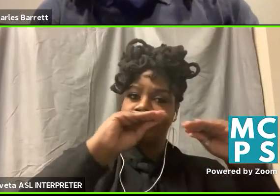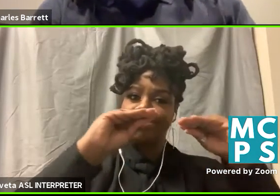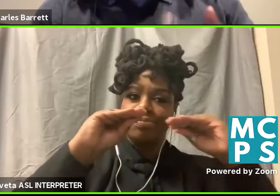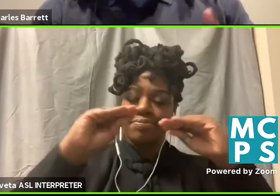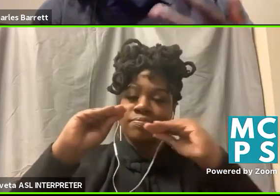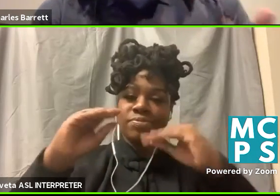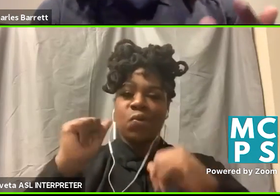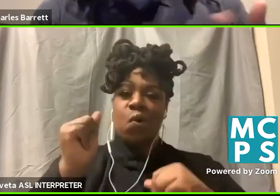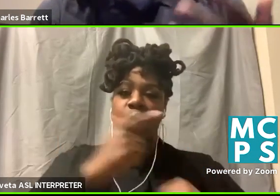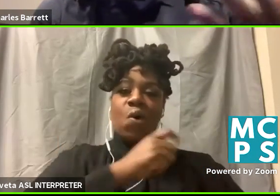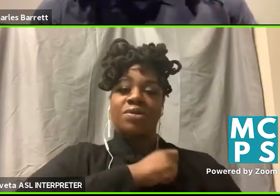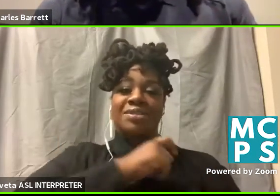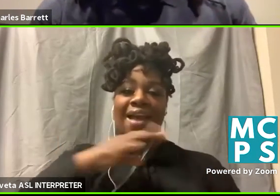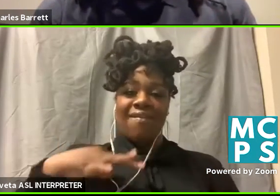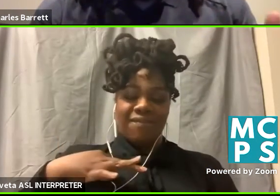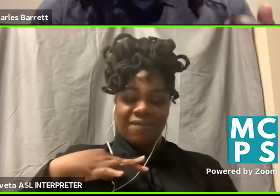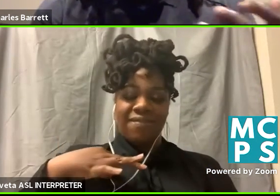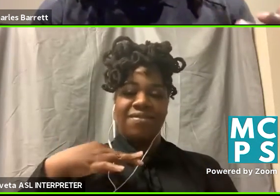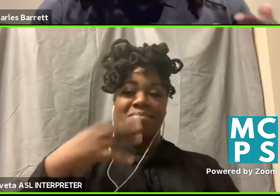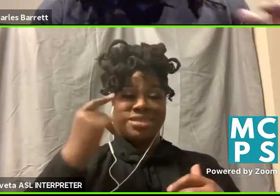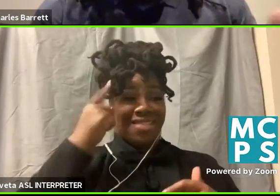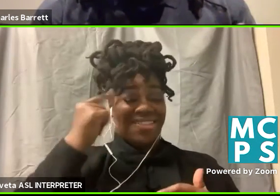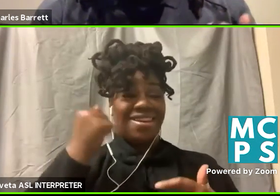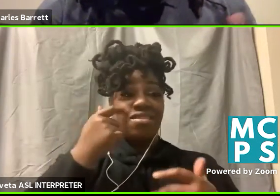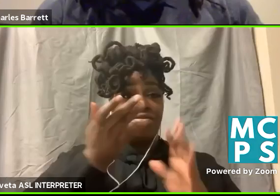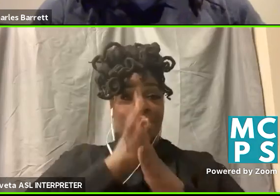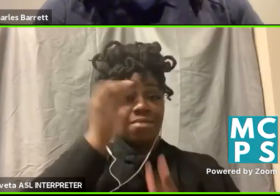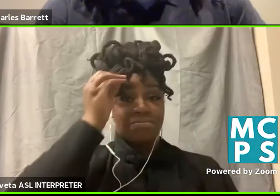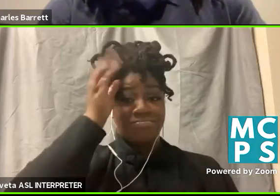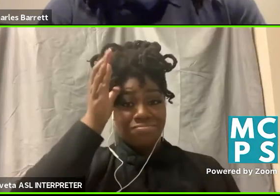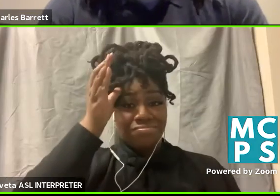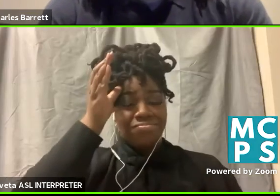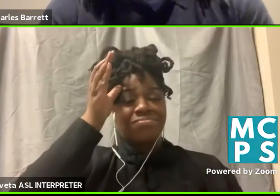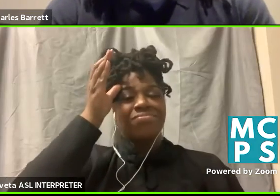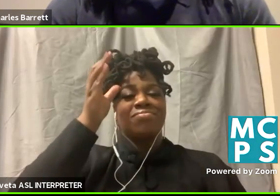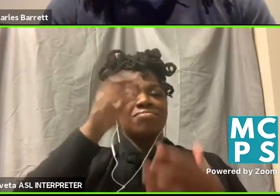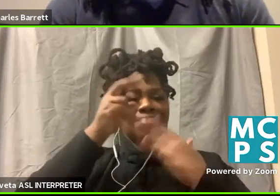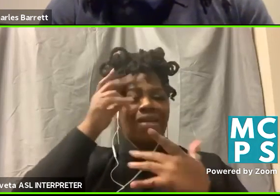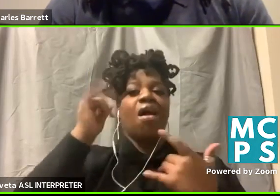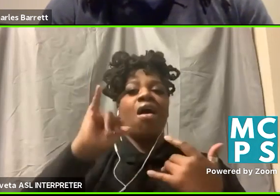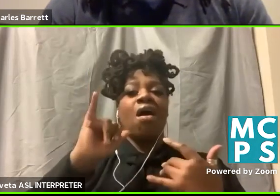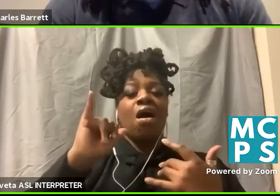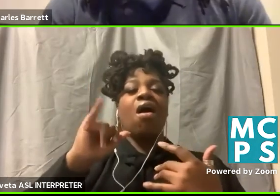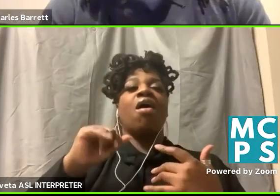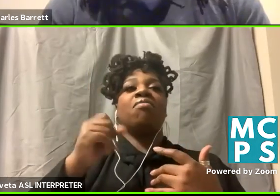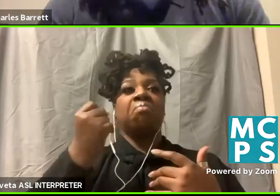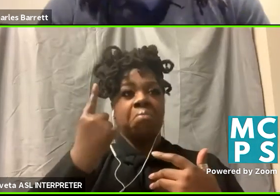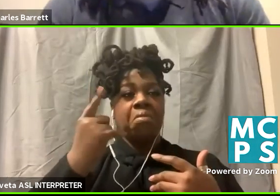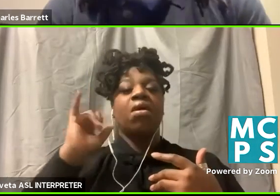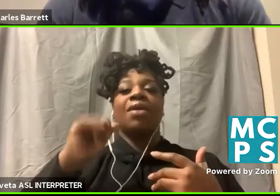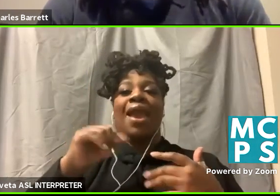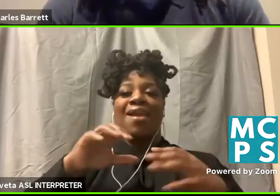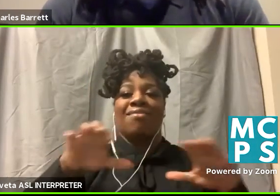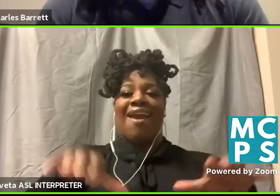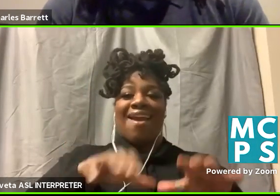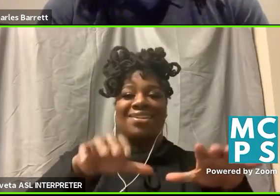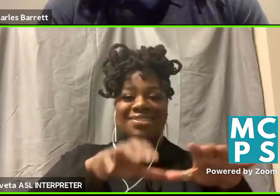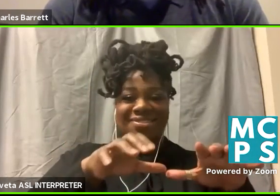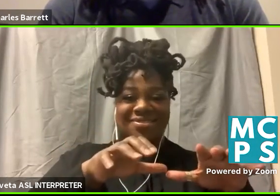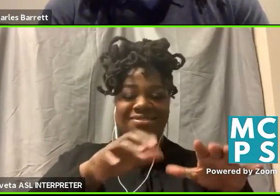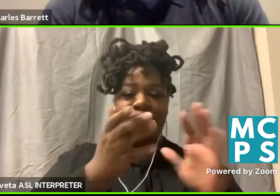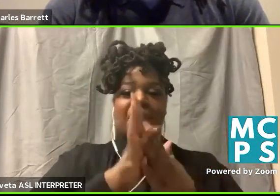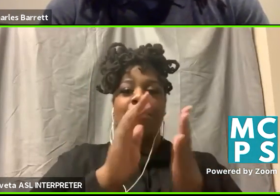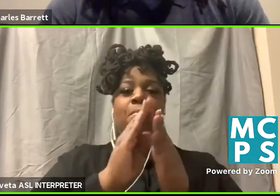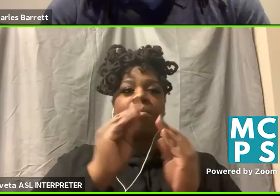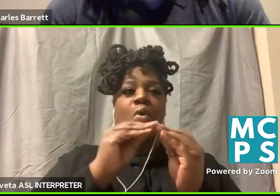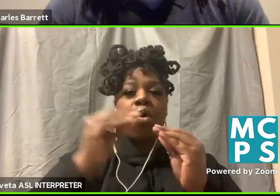think with knowledge comes power and action to really be held accountable to doing better for